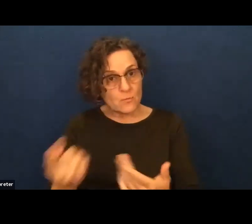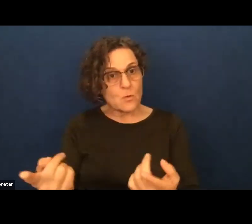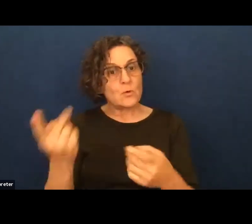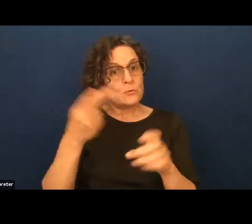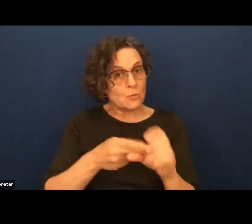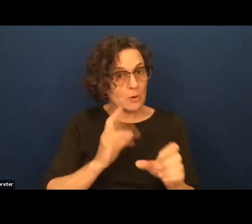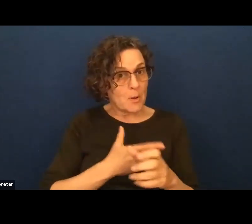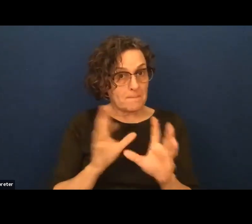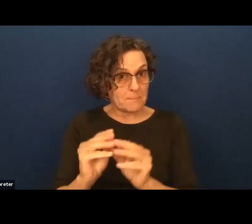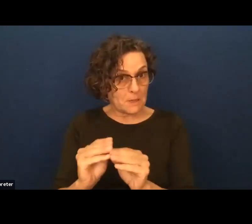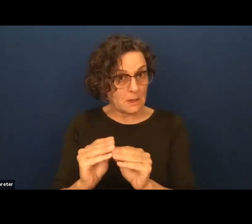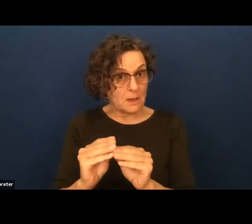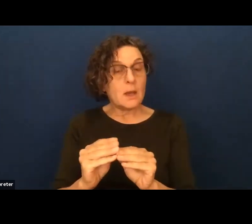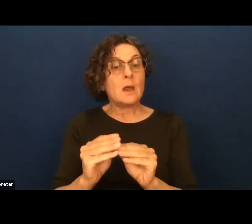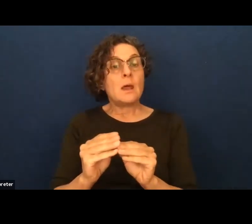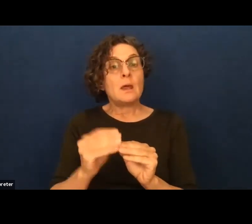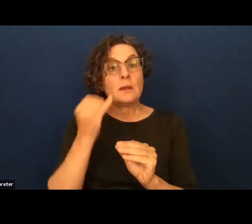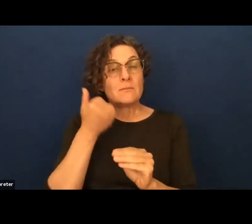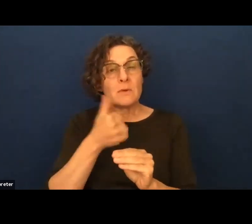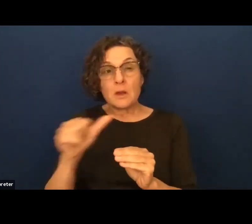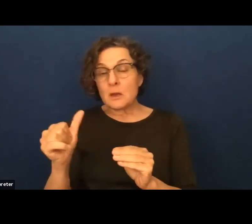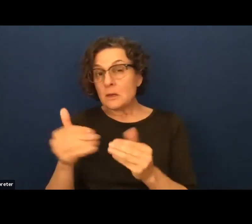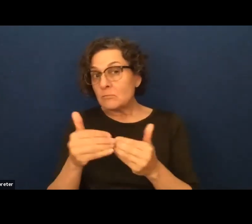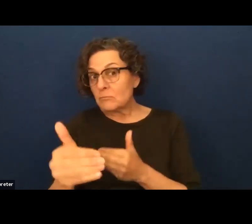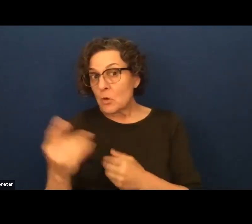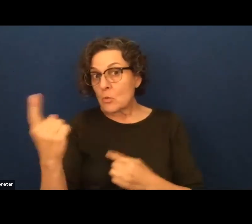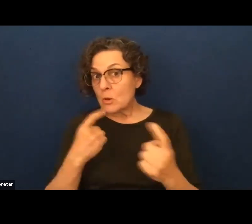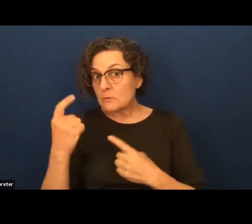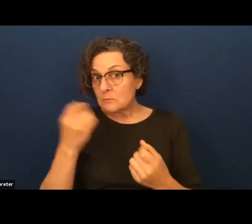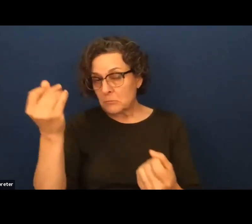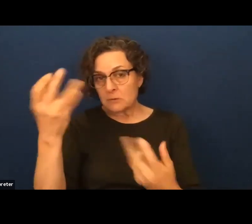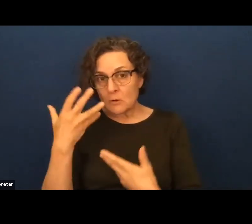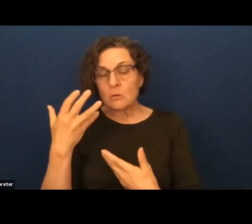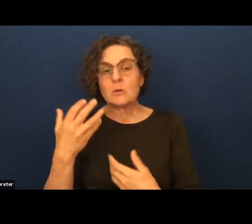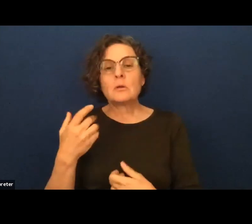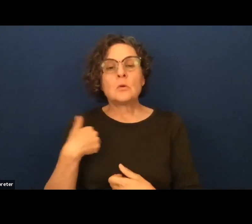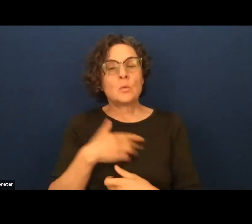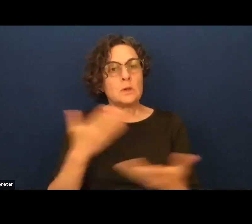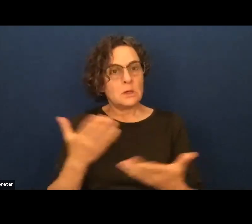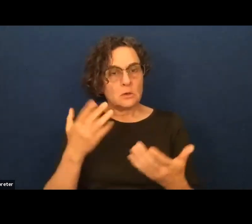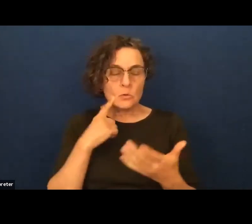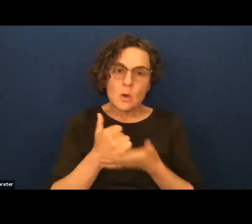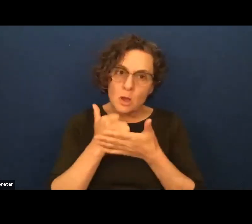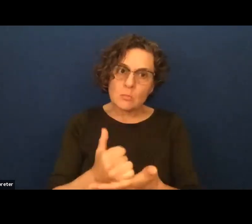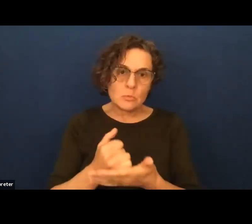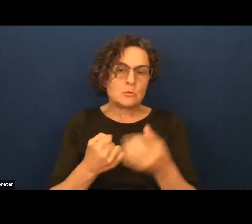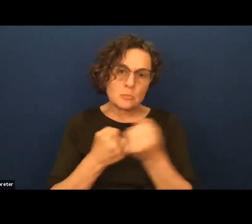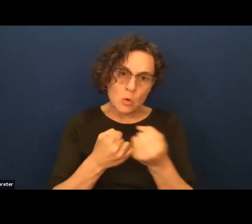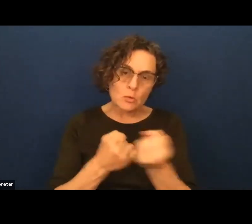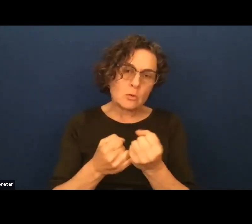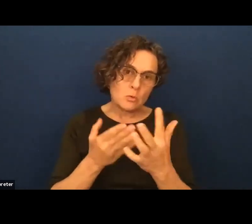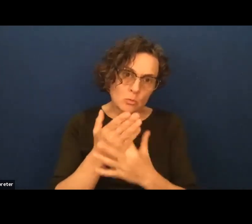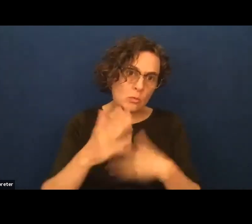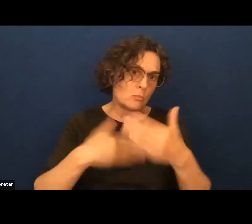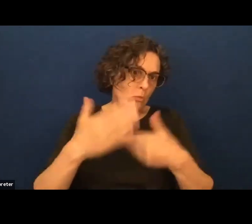please, any questions, let us know, and we're all here to help everybody through the process. So